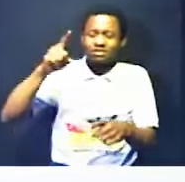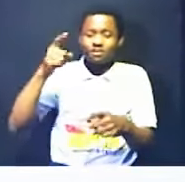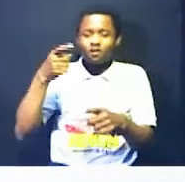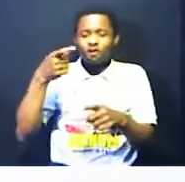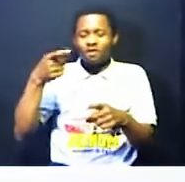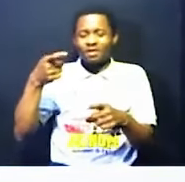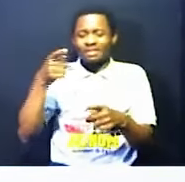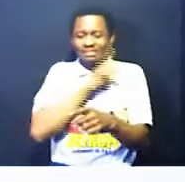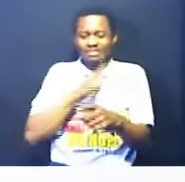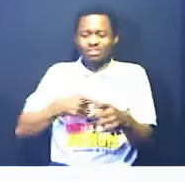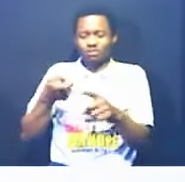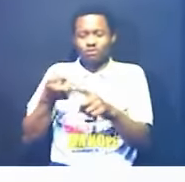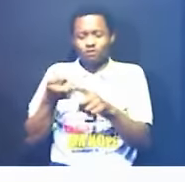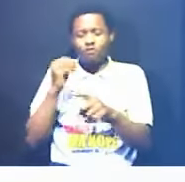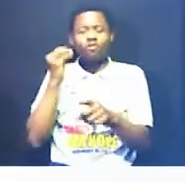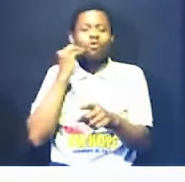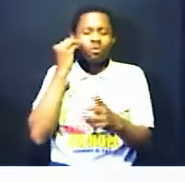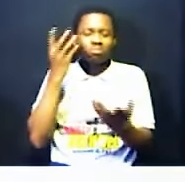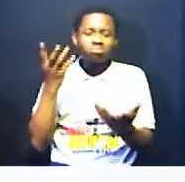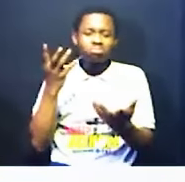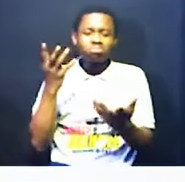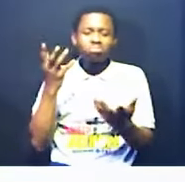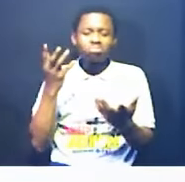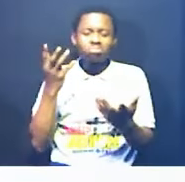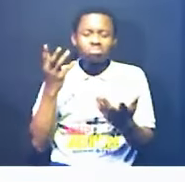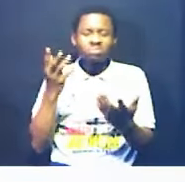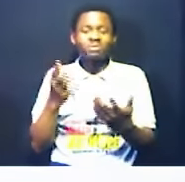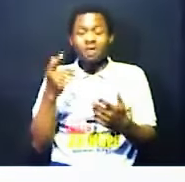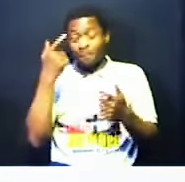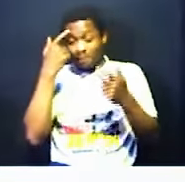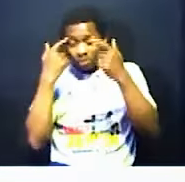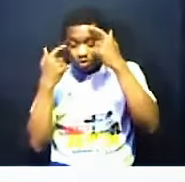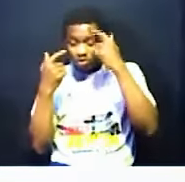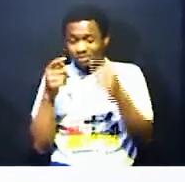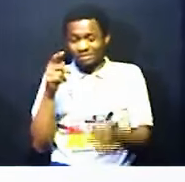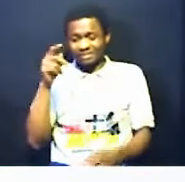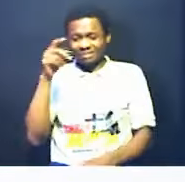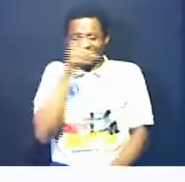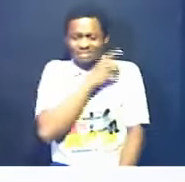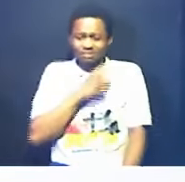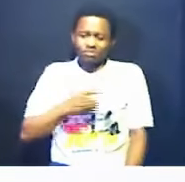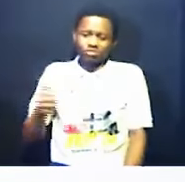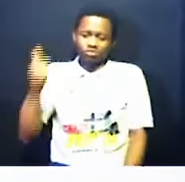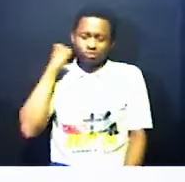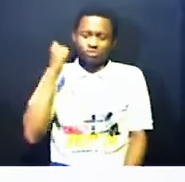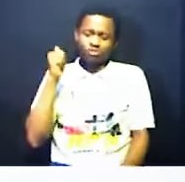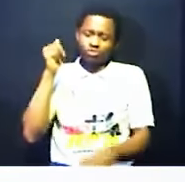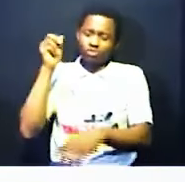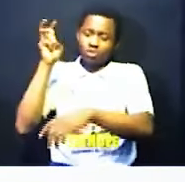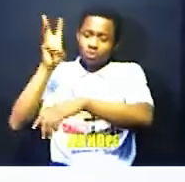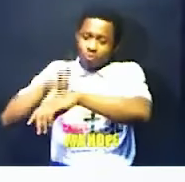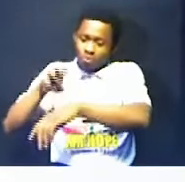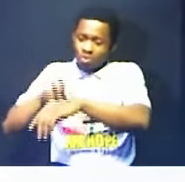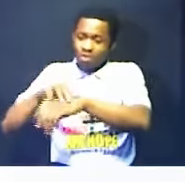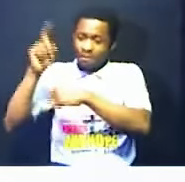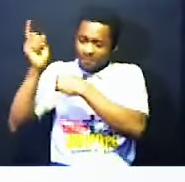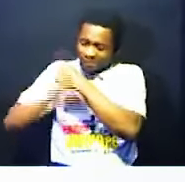the nanny madie or pran with Janice and Nam Saba Saboni so Emma Absalom Bomania to me Bobra.